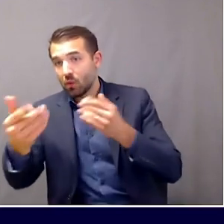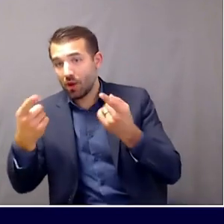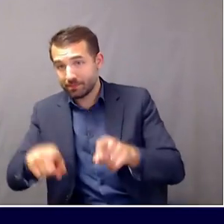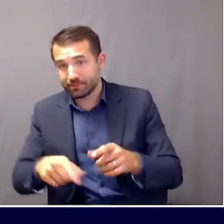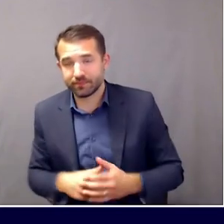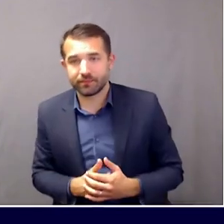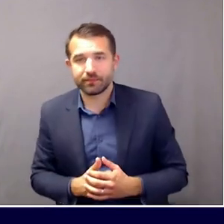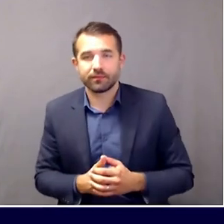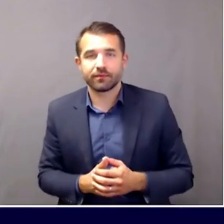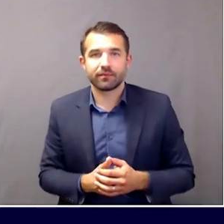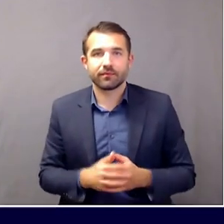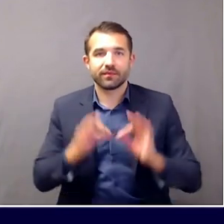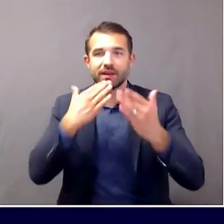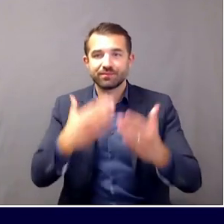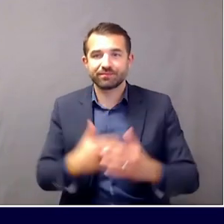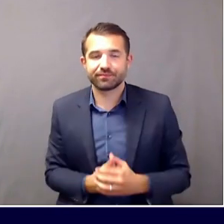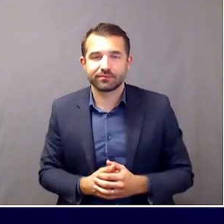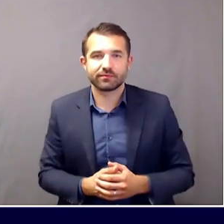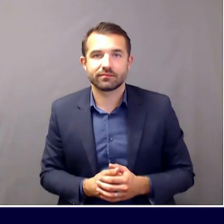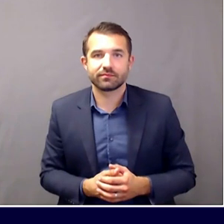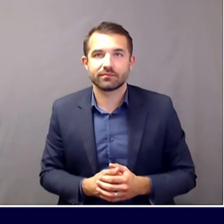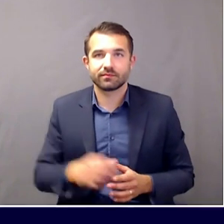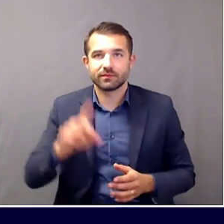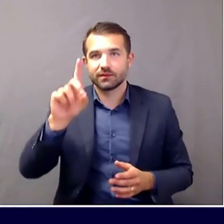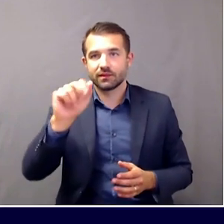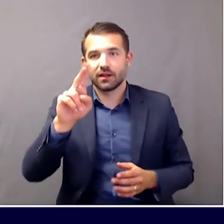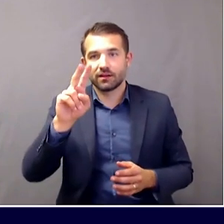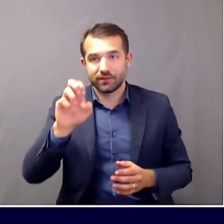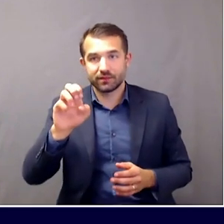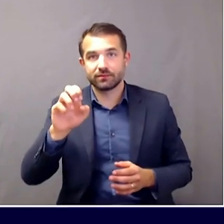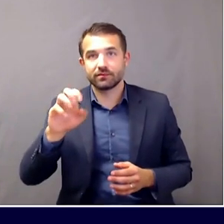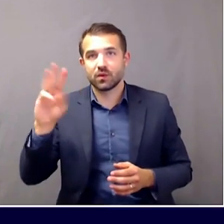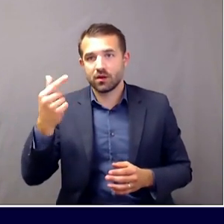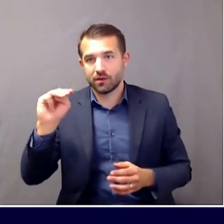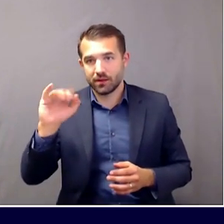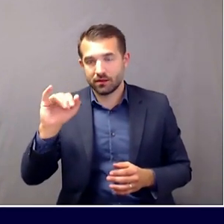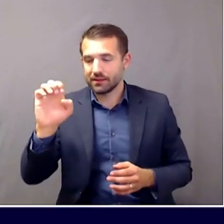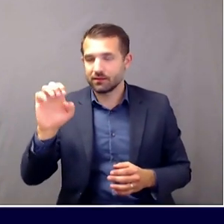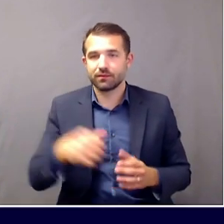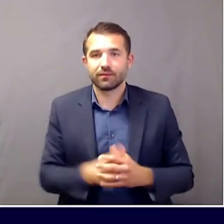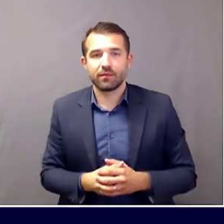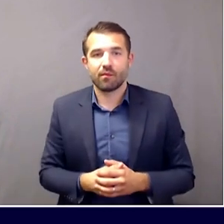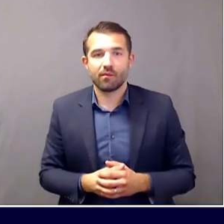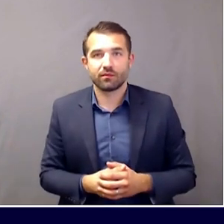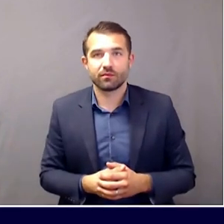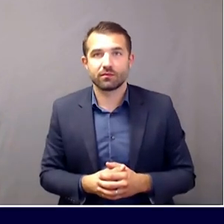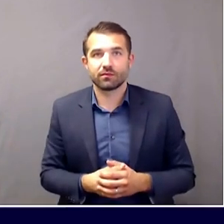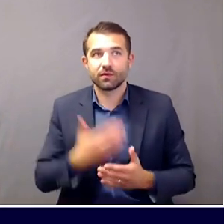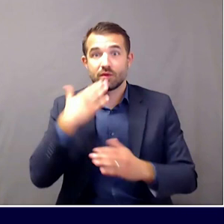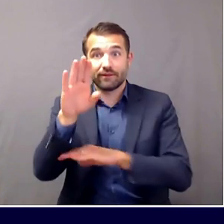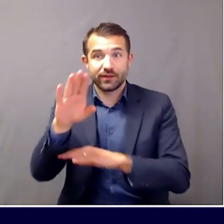Mm-hmm. I'm going to turn next to Dave at WGME. Good afternoon, Dr. Shah and Commissioner Lambrew. Allison